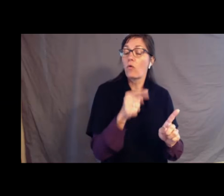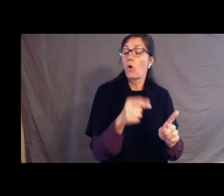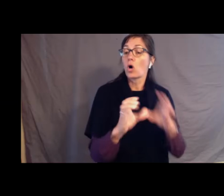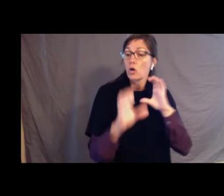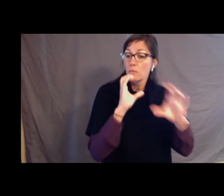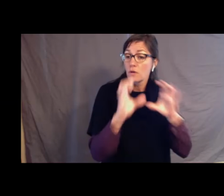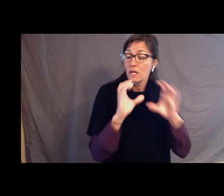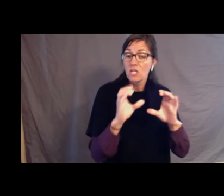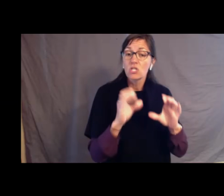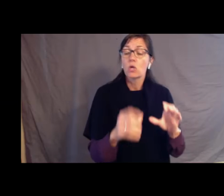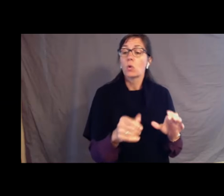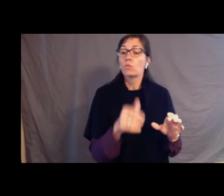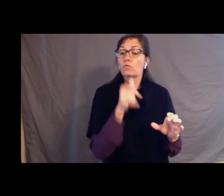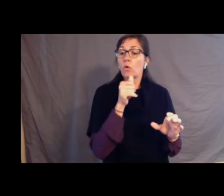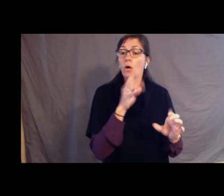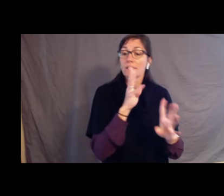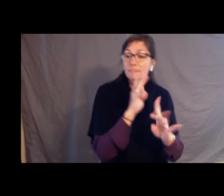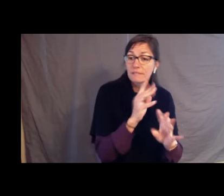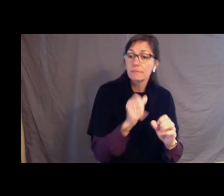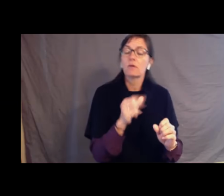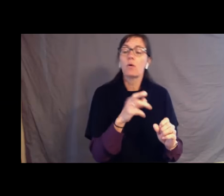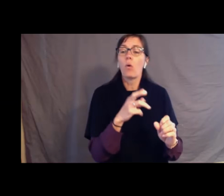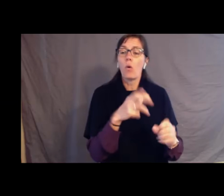student who cannot communicate with her own voice.